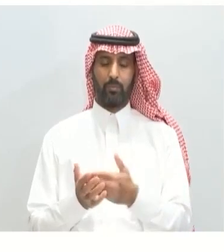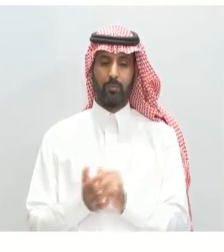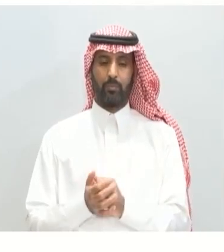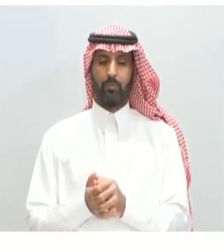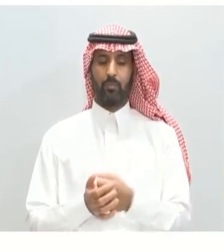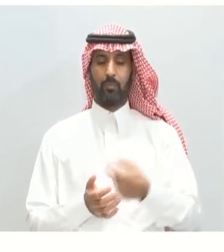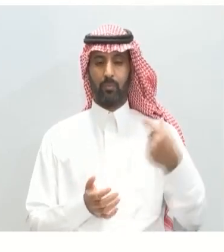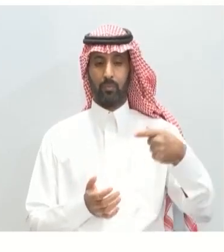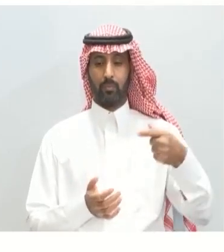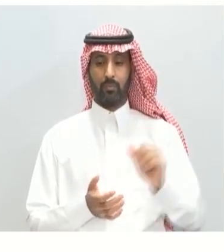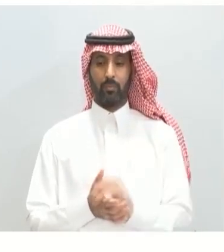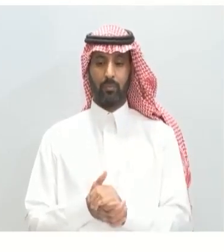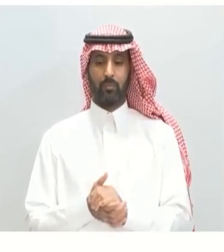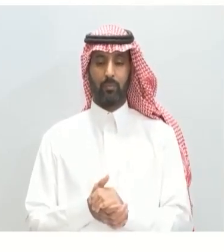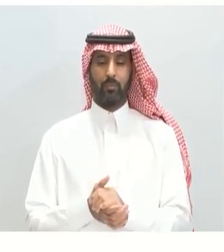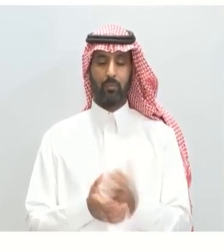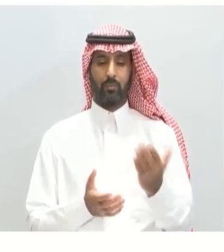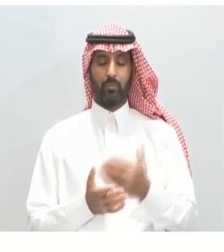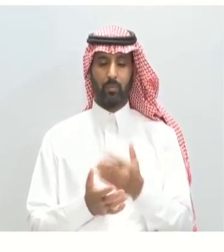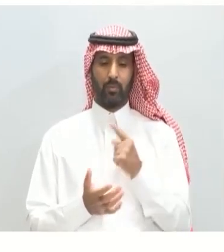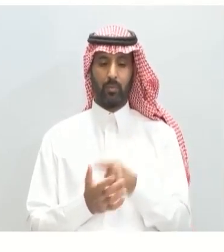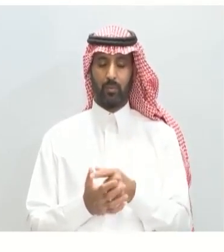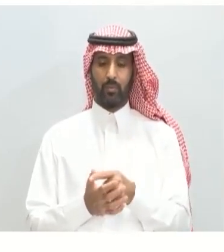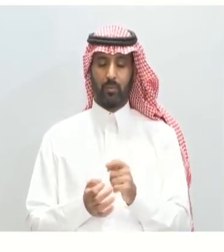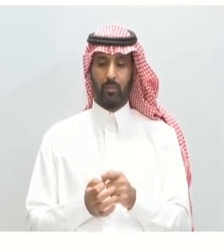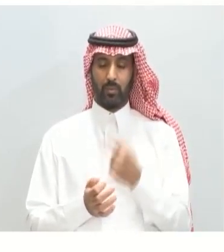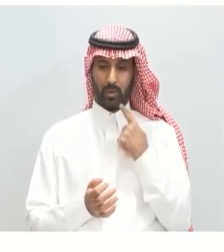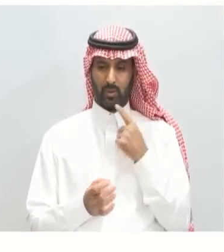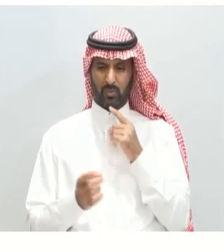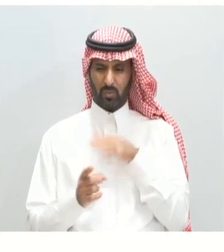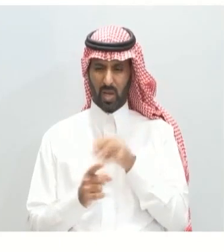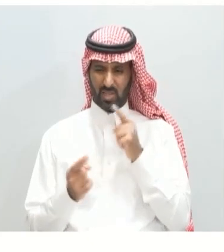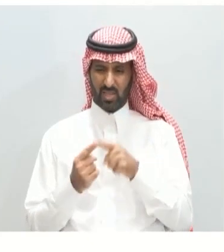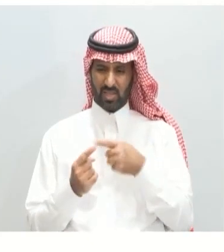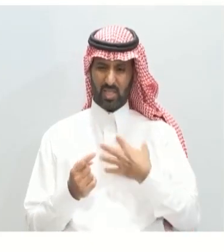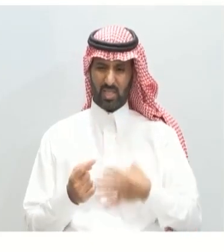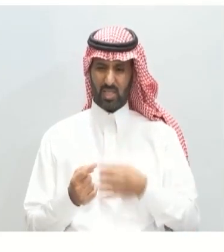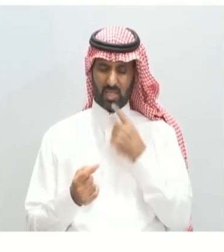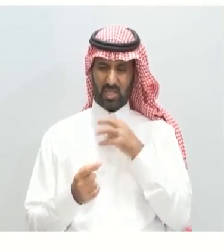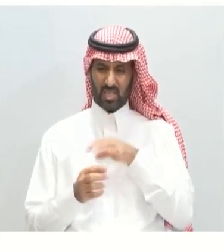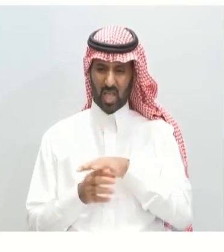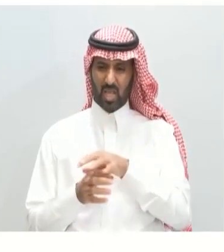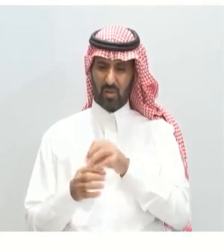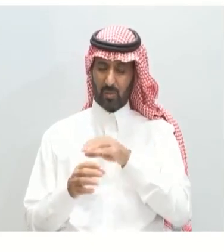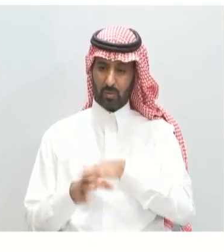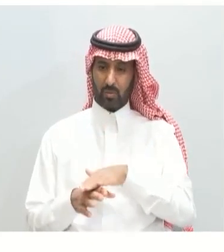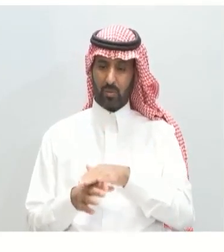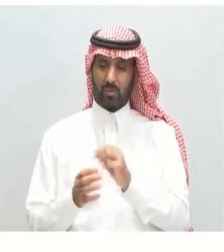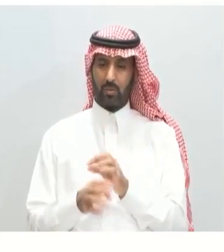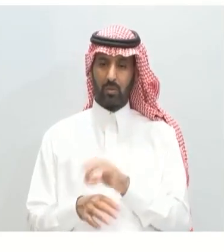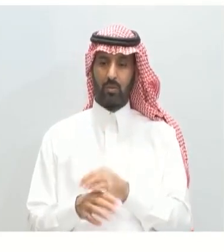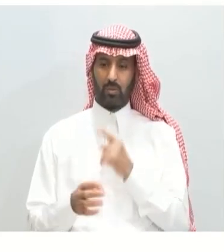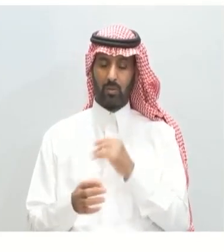letter, very good, with the letter G. Substance produced by the body to fight germs and infections. So